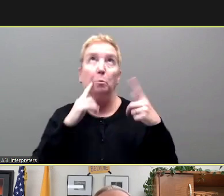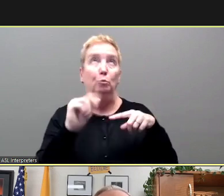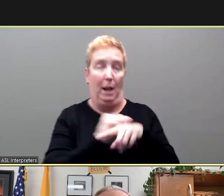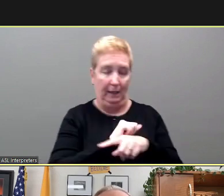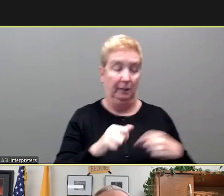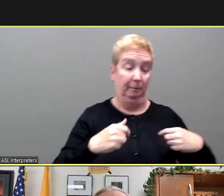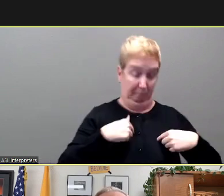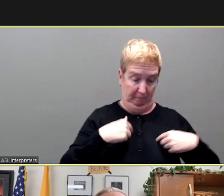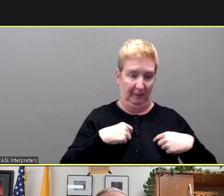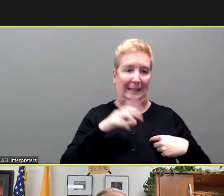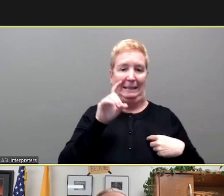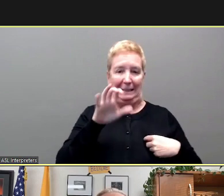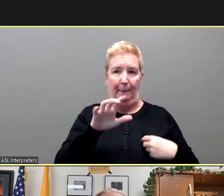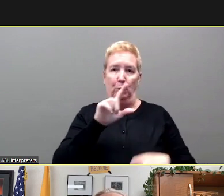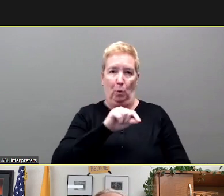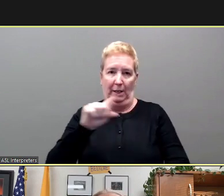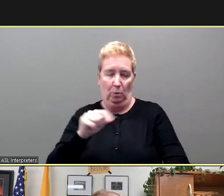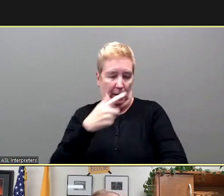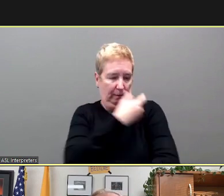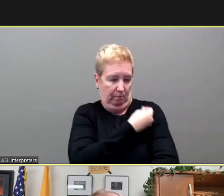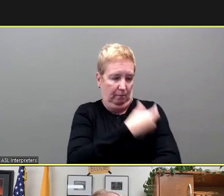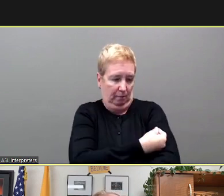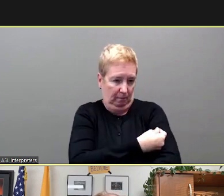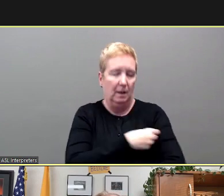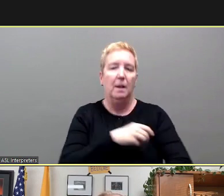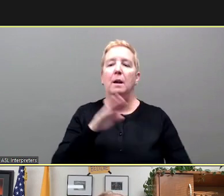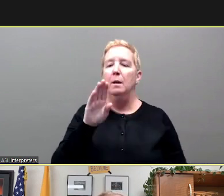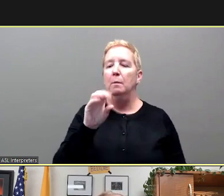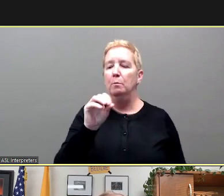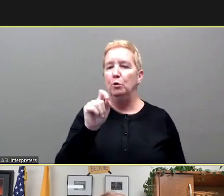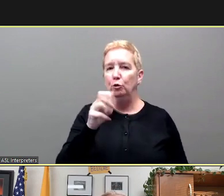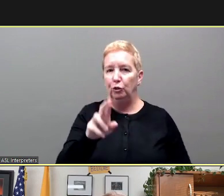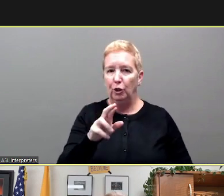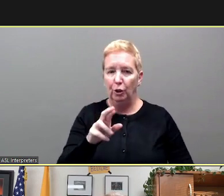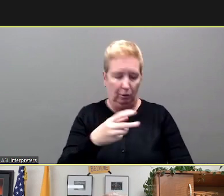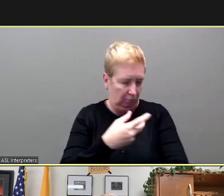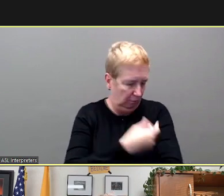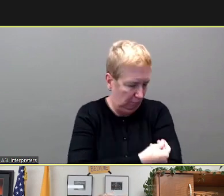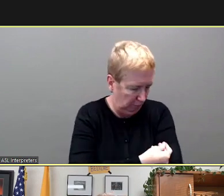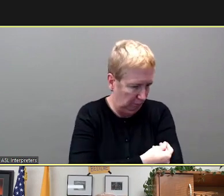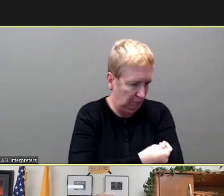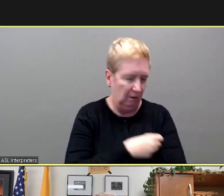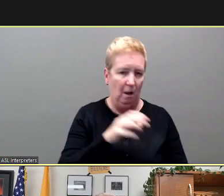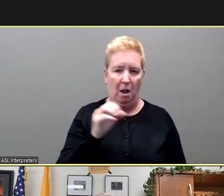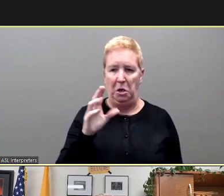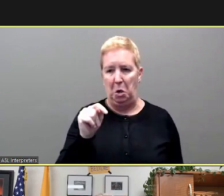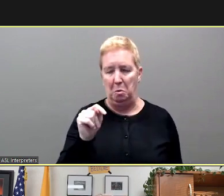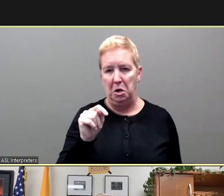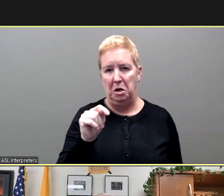of 2020. I had a booster in October, I believe it was, of